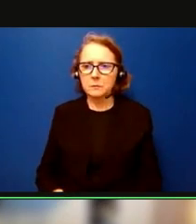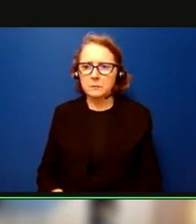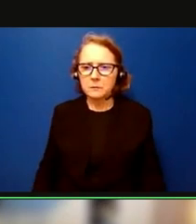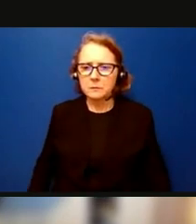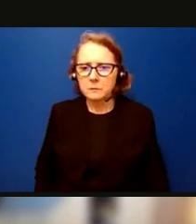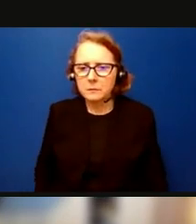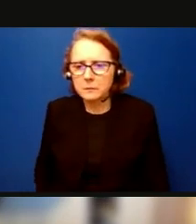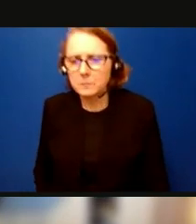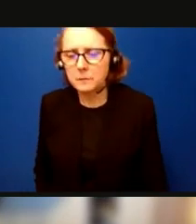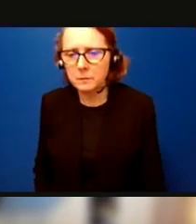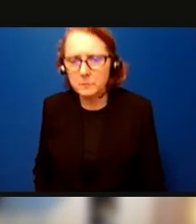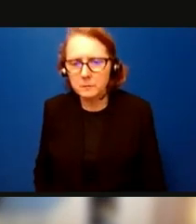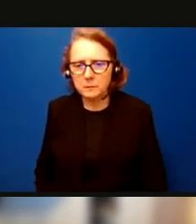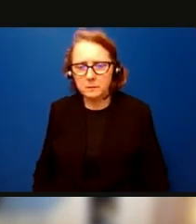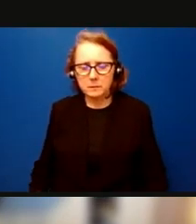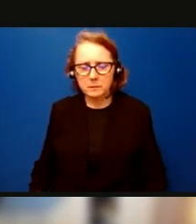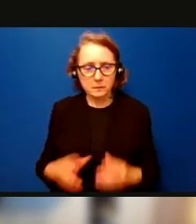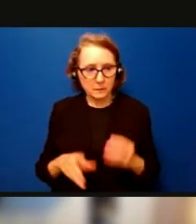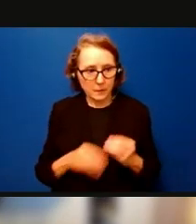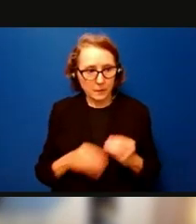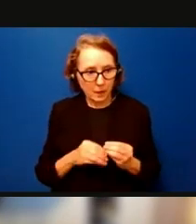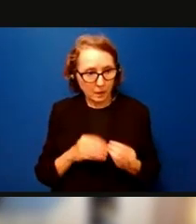Do you have anything to add, Mr. Zink?